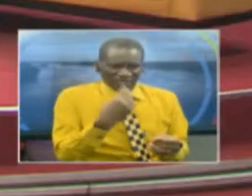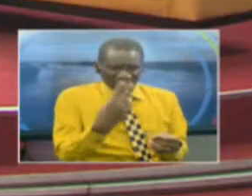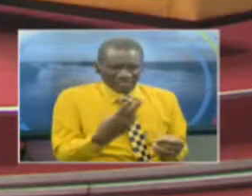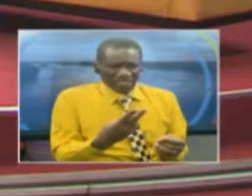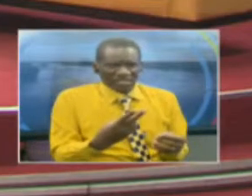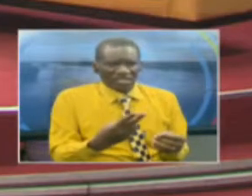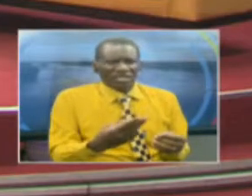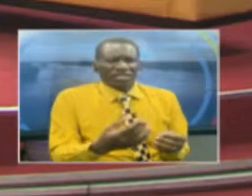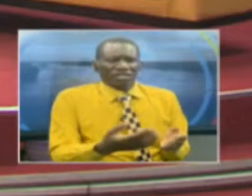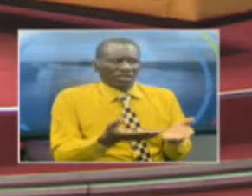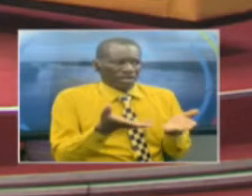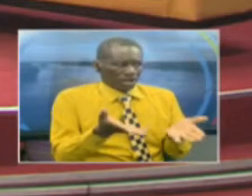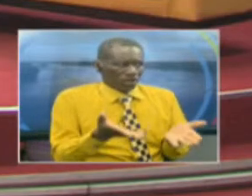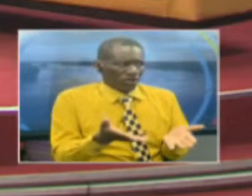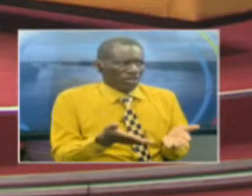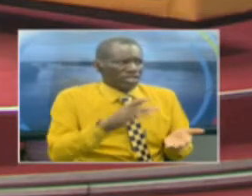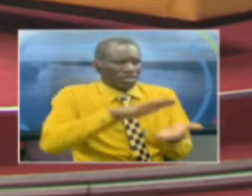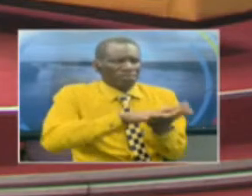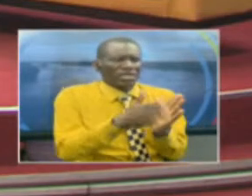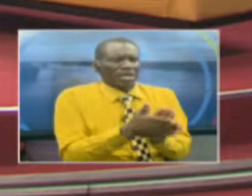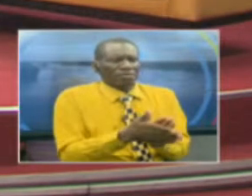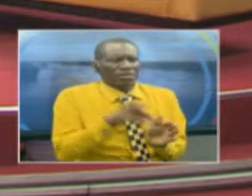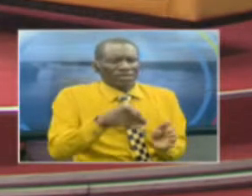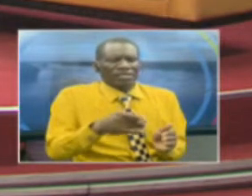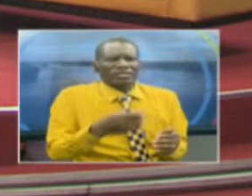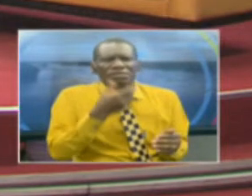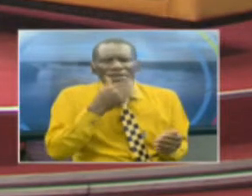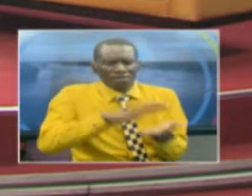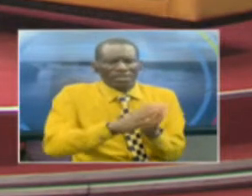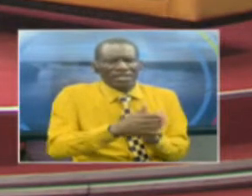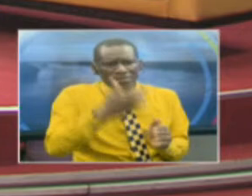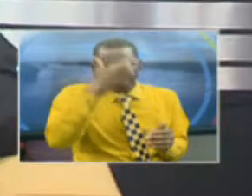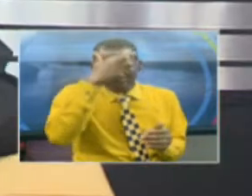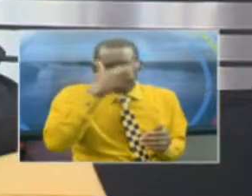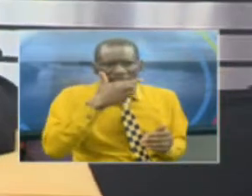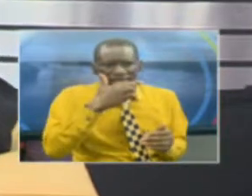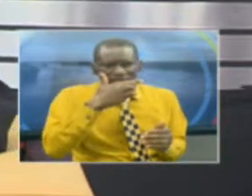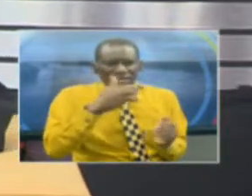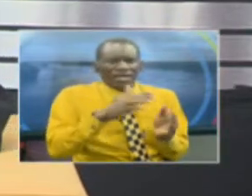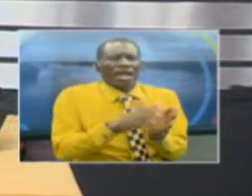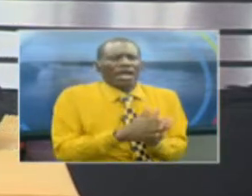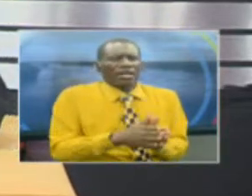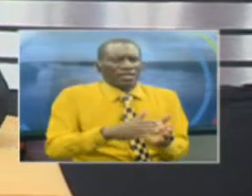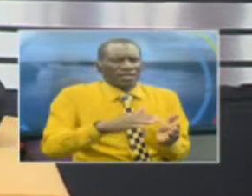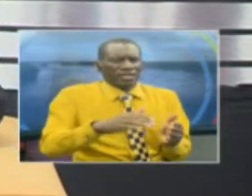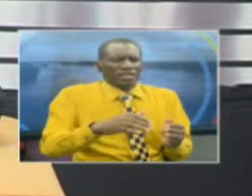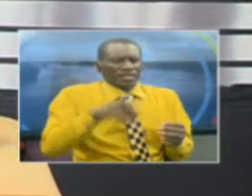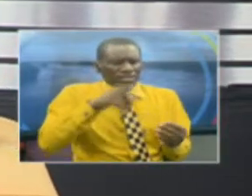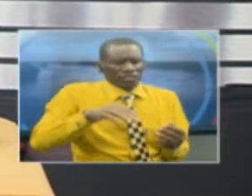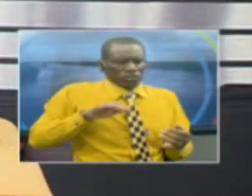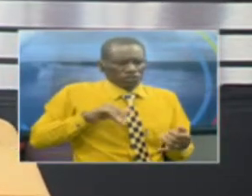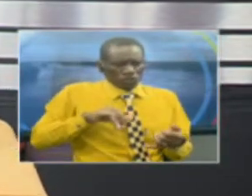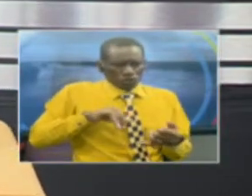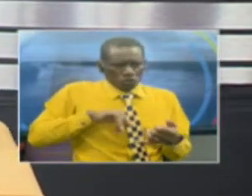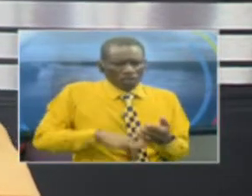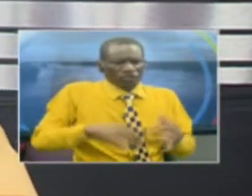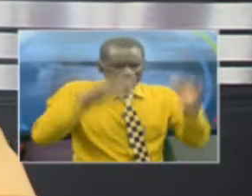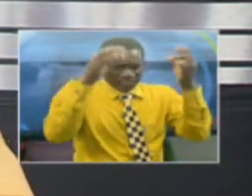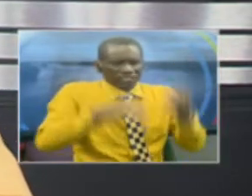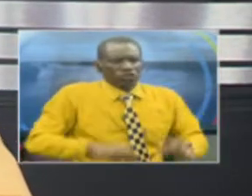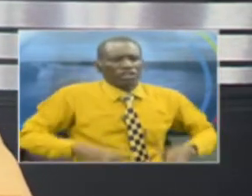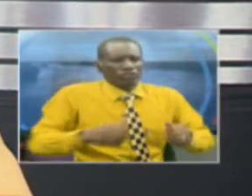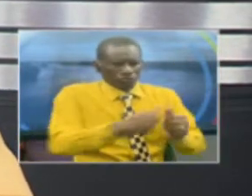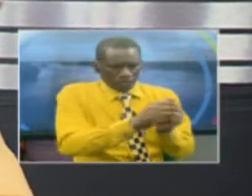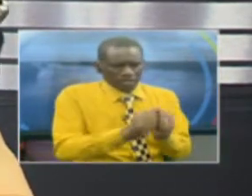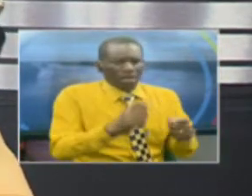met before he became visually impaired and they chose to stick together. But they're also very aware